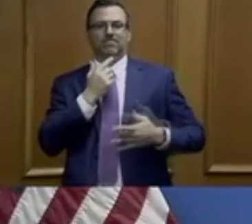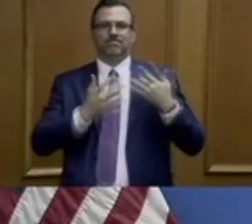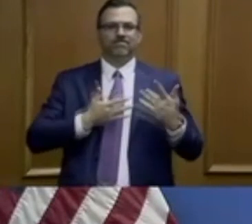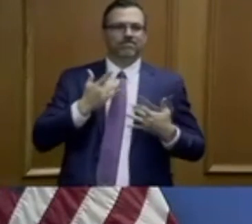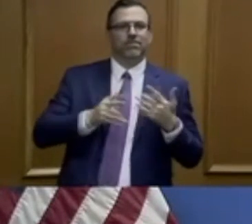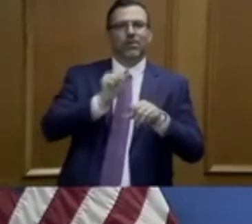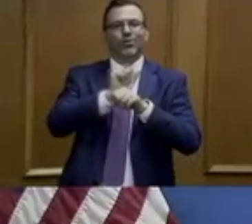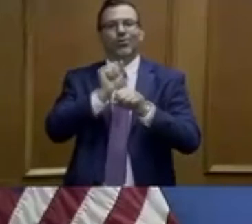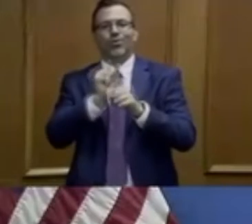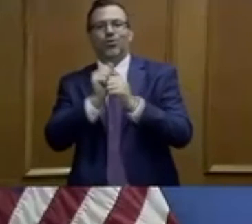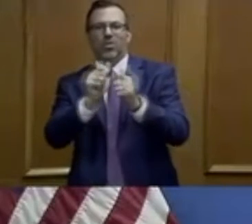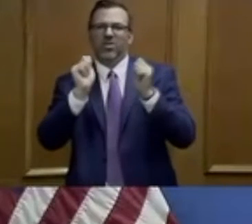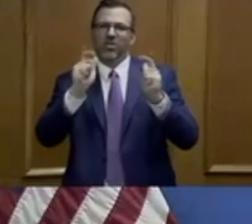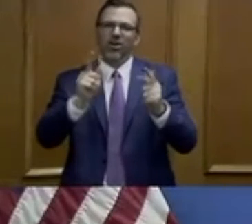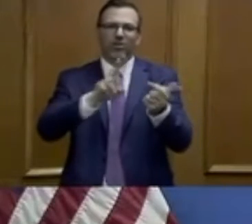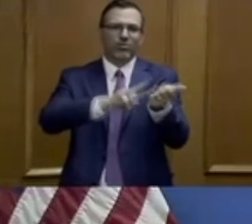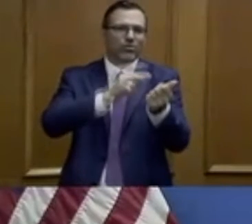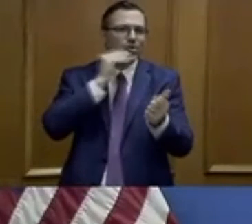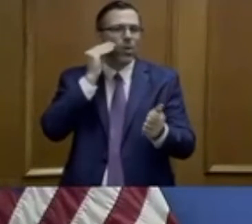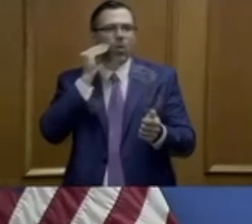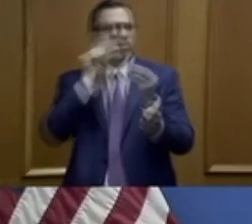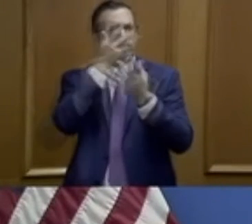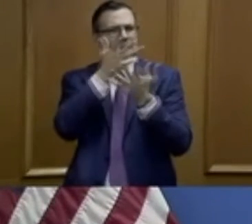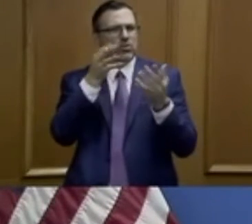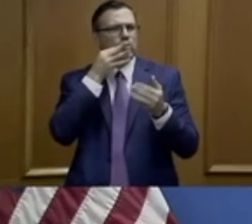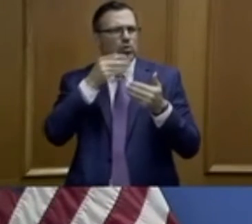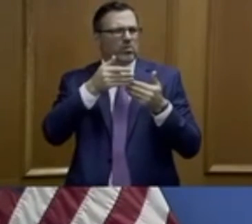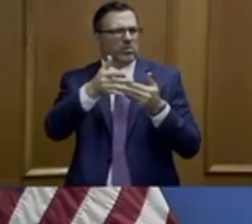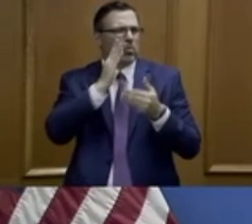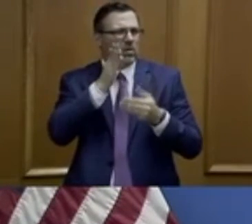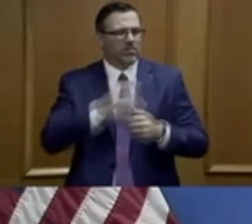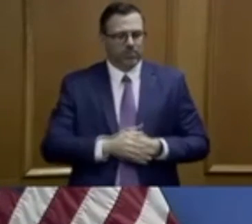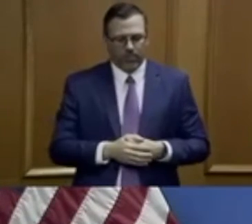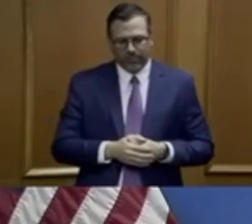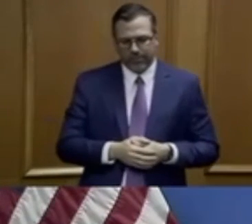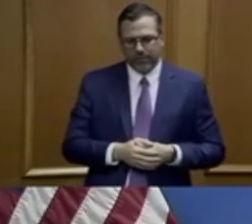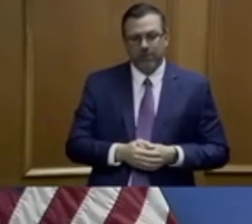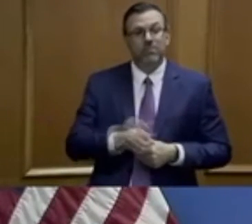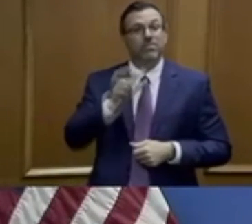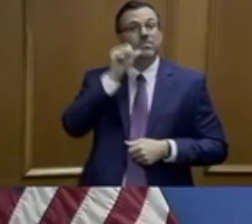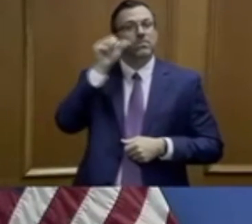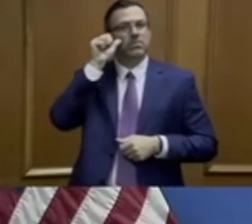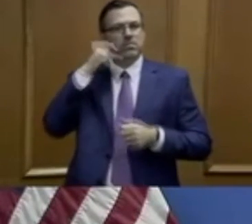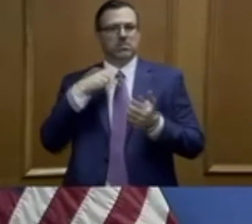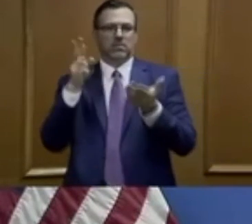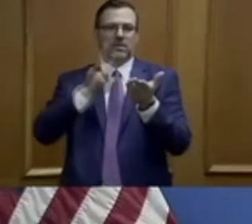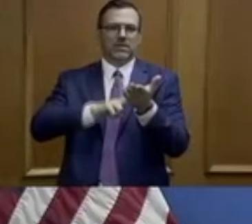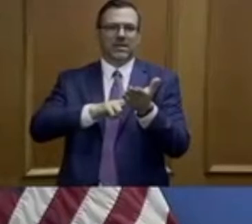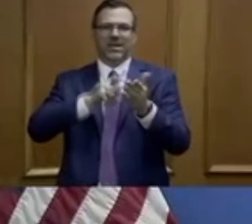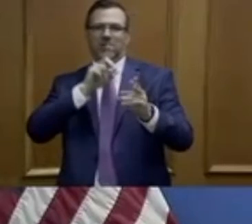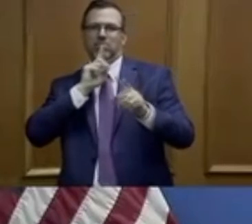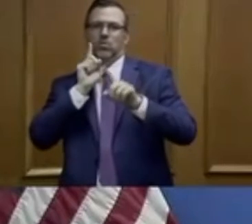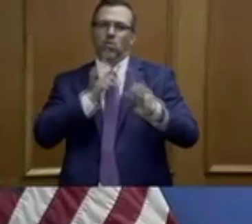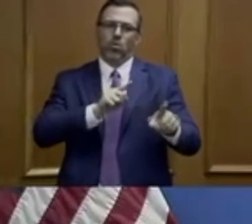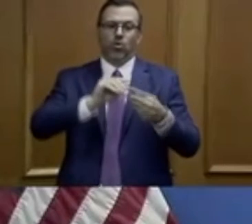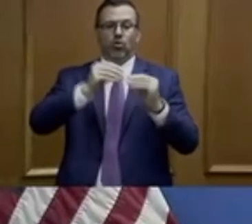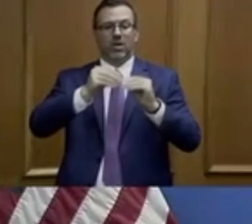all long-term care facilities here in Tennessee. Yesterday, I signed Executive Order 30, which